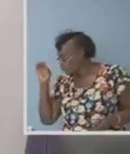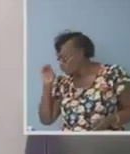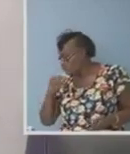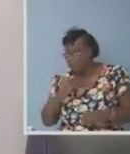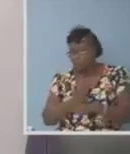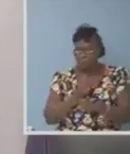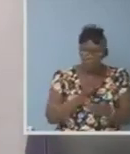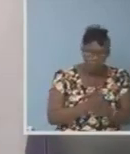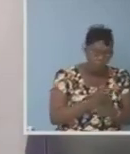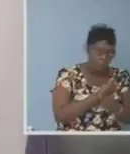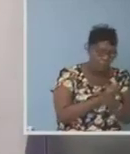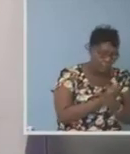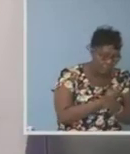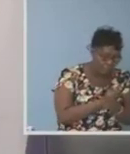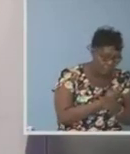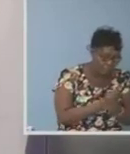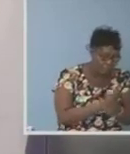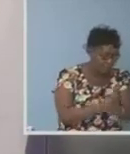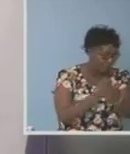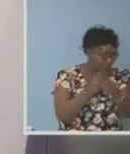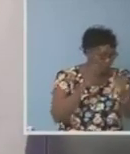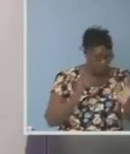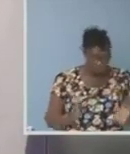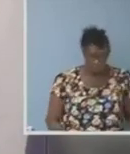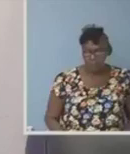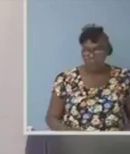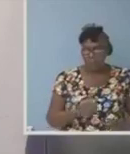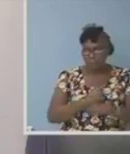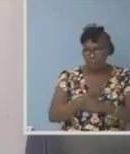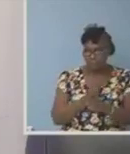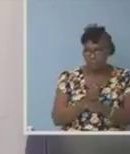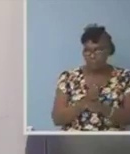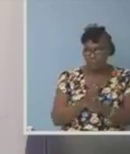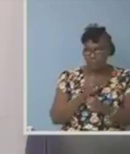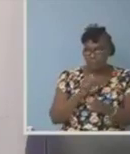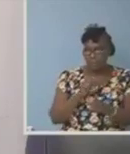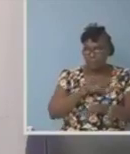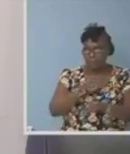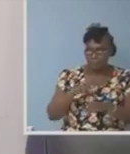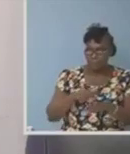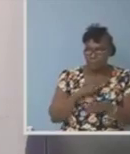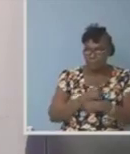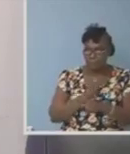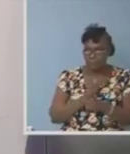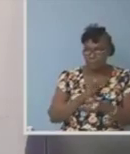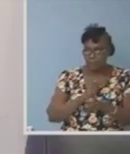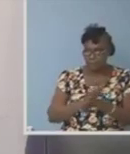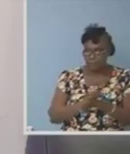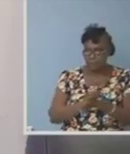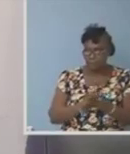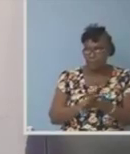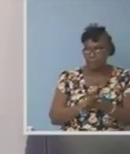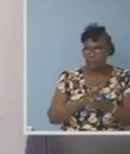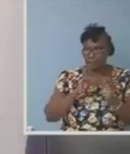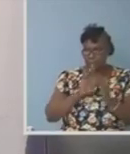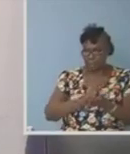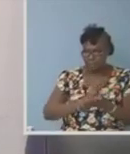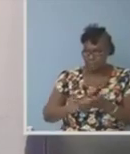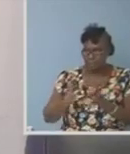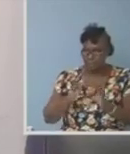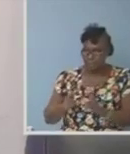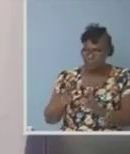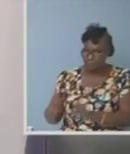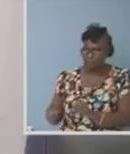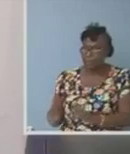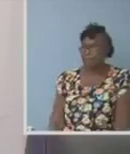safety officers at the various schools and also the principals to ensure that what is needed to be done, that we have those things in place so